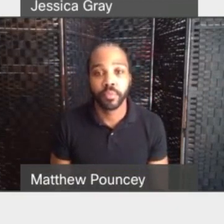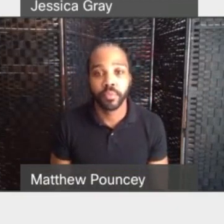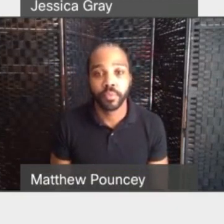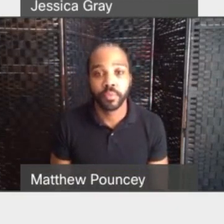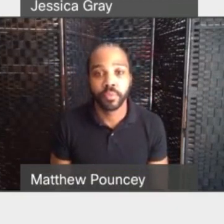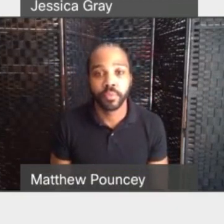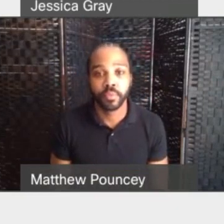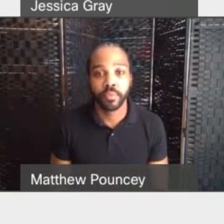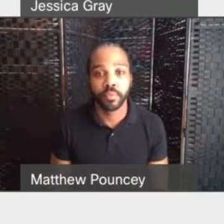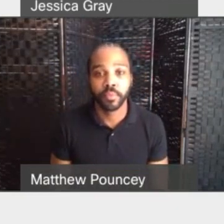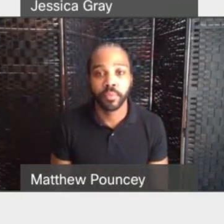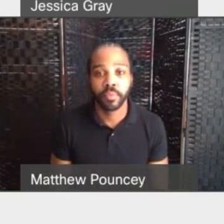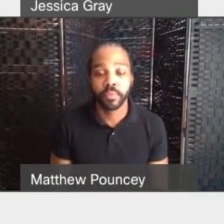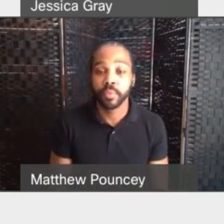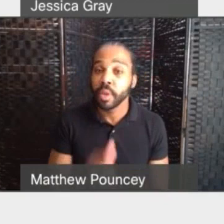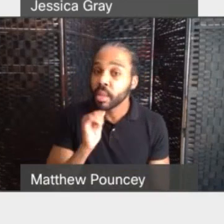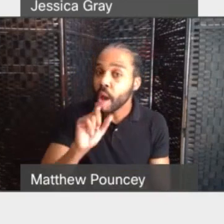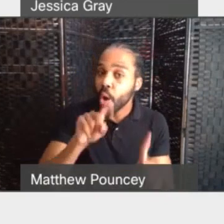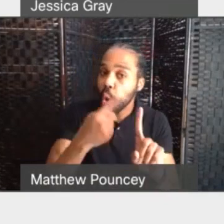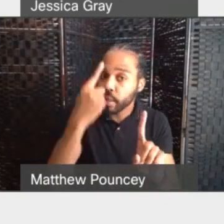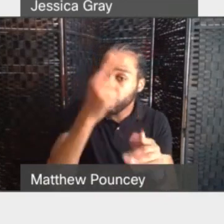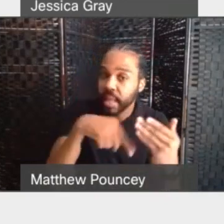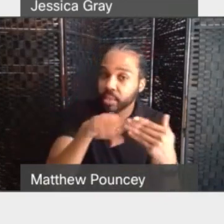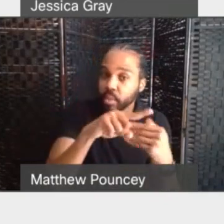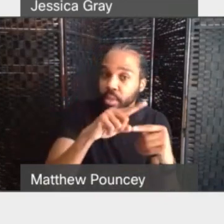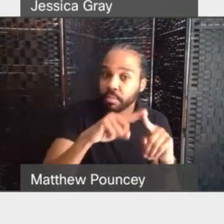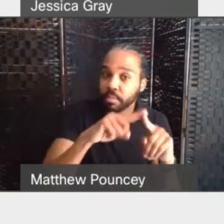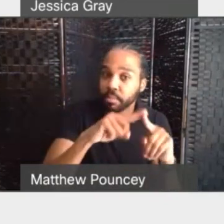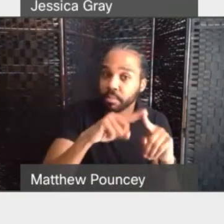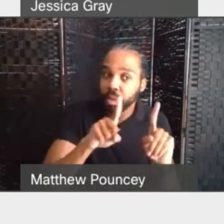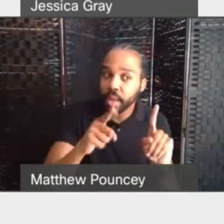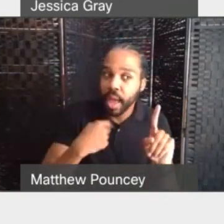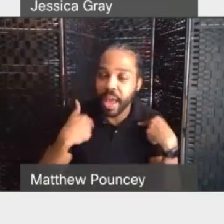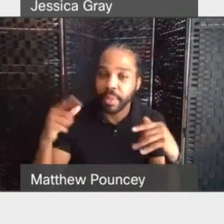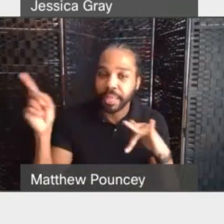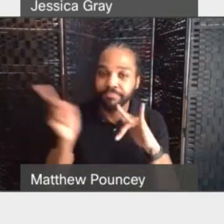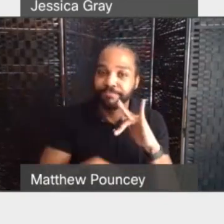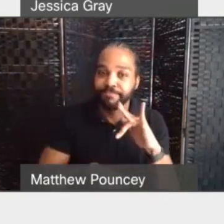And this isn't just for next week, but I expect I'll be out.